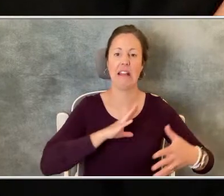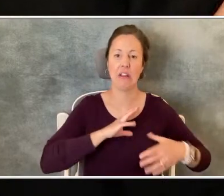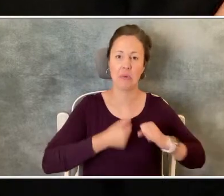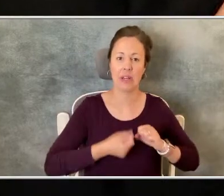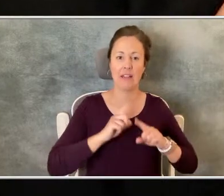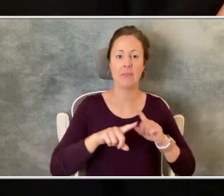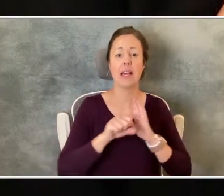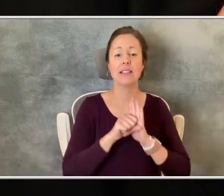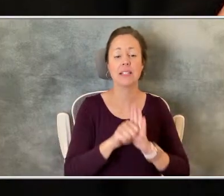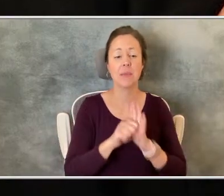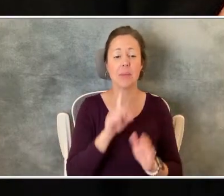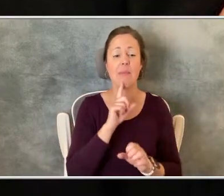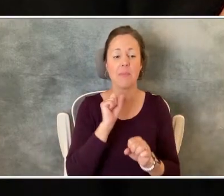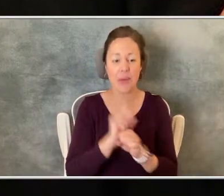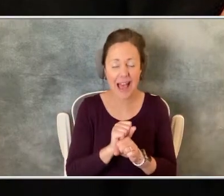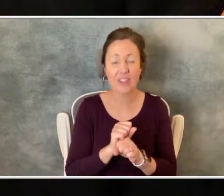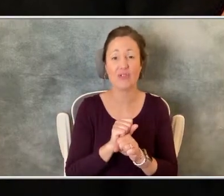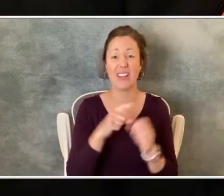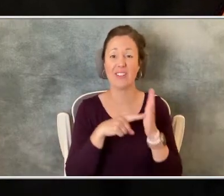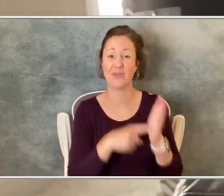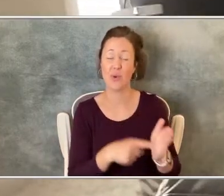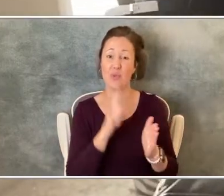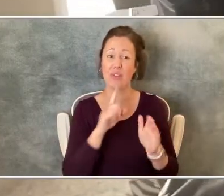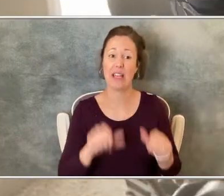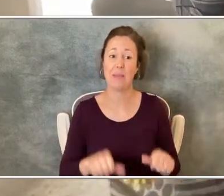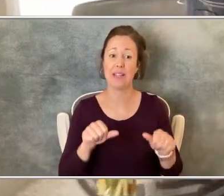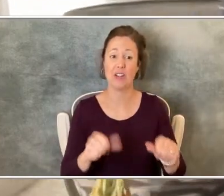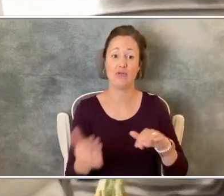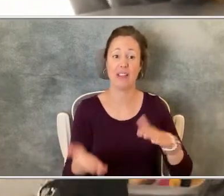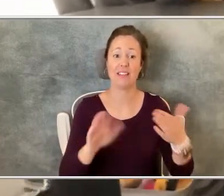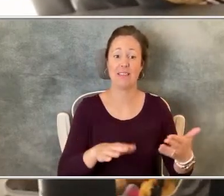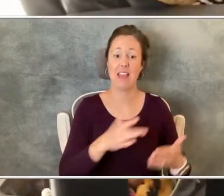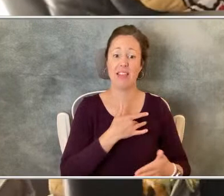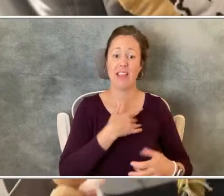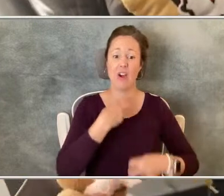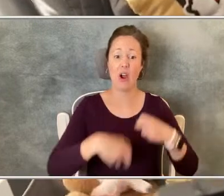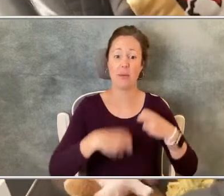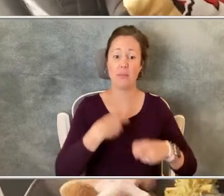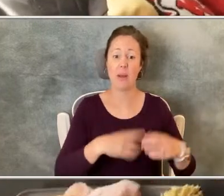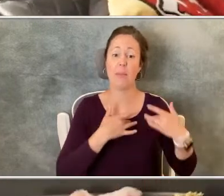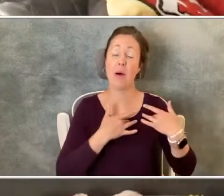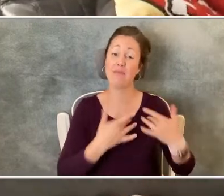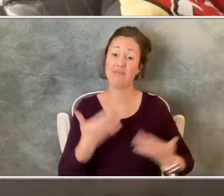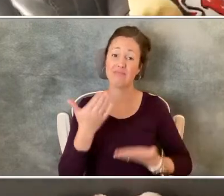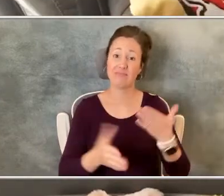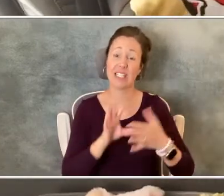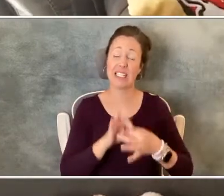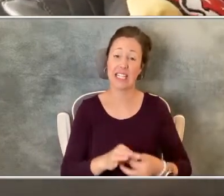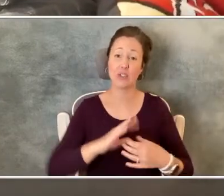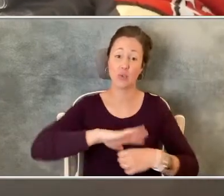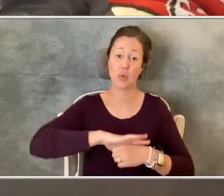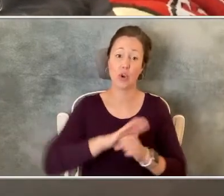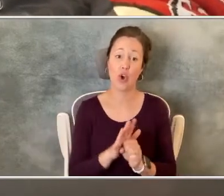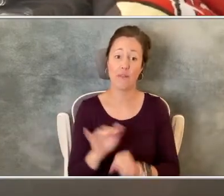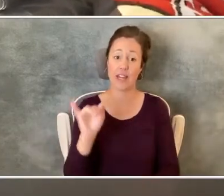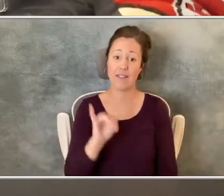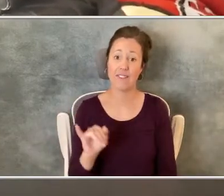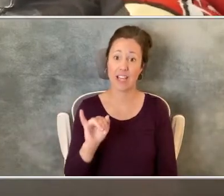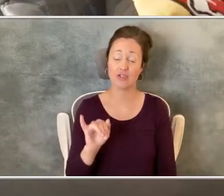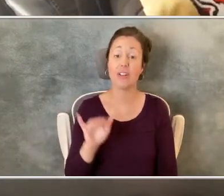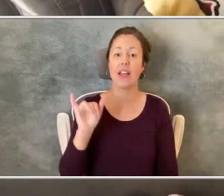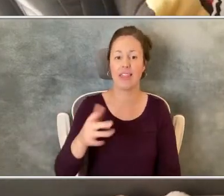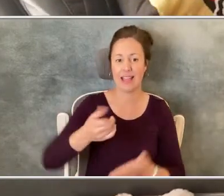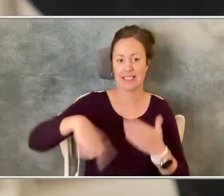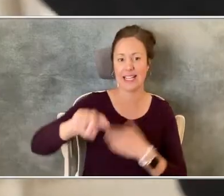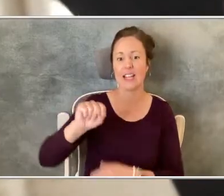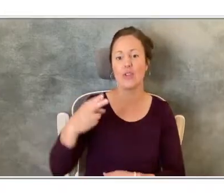actually indicated a potentially deadly heart problem, likely linked to a COVID infection. That's next Thursday at 8